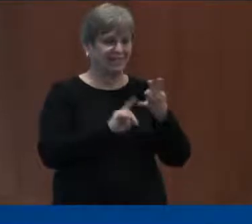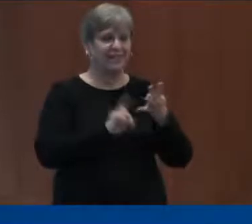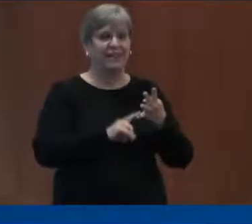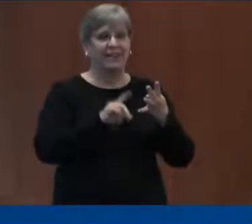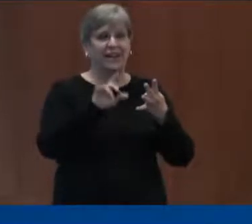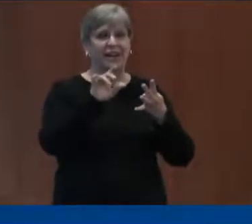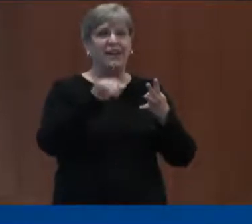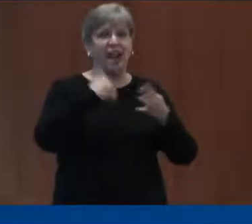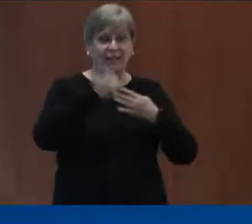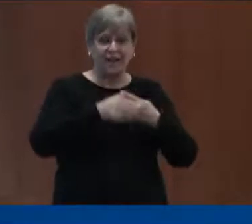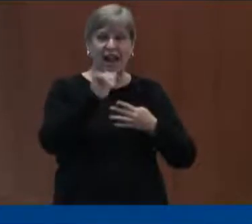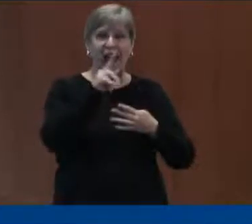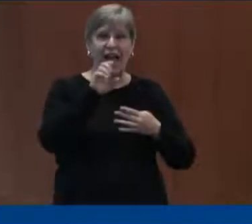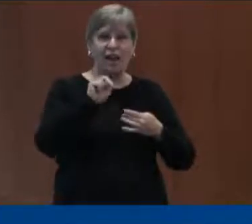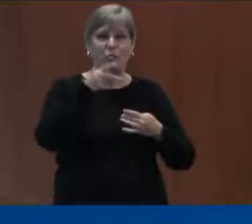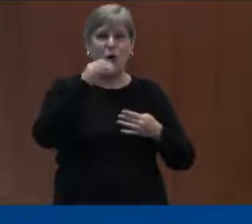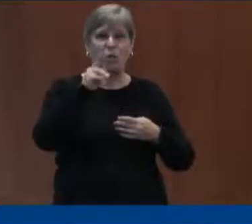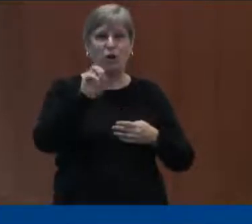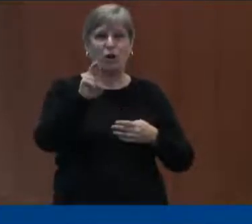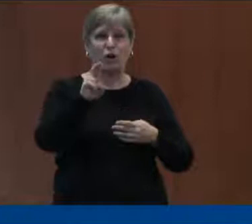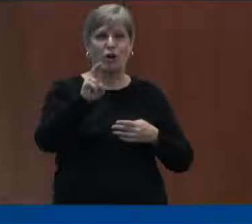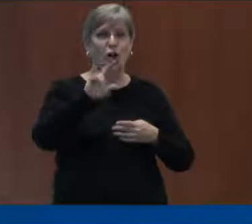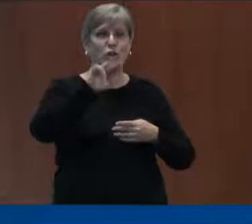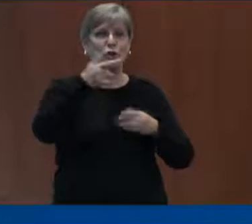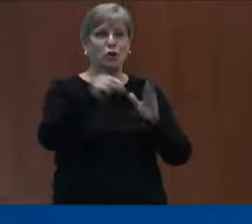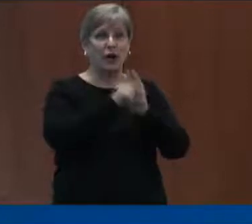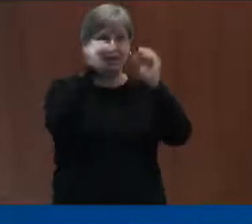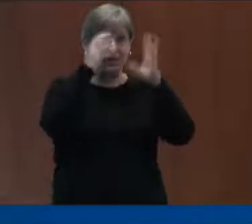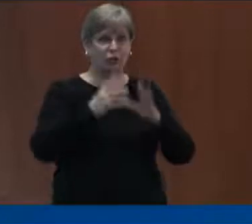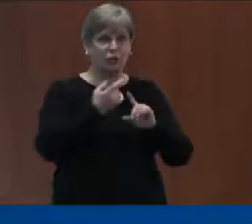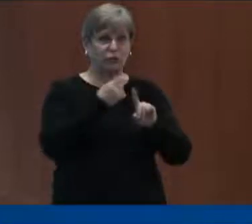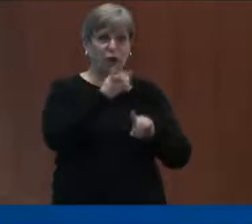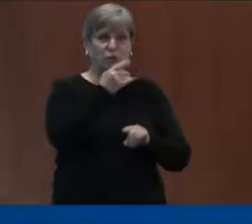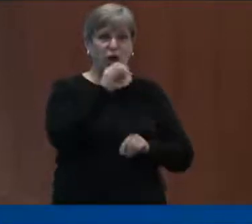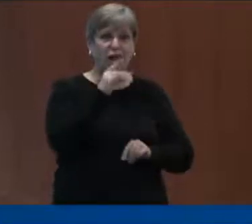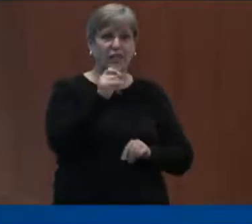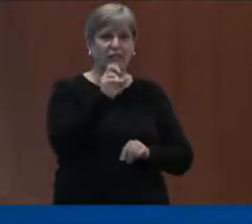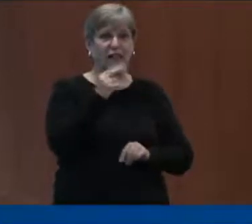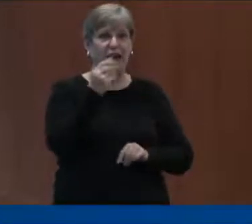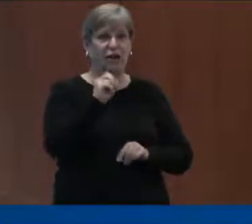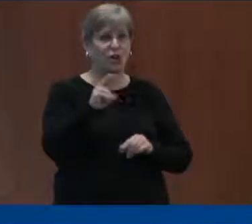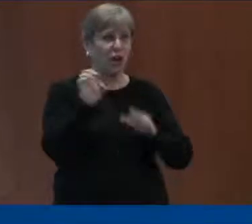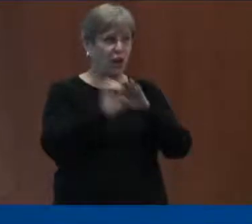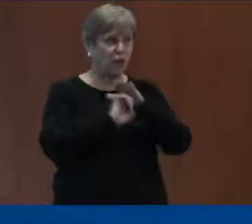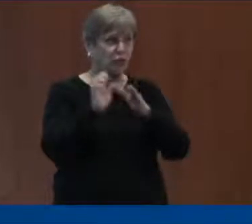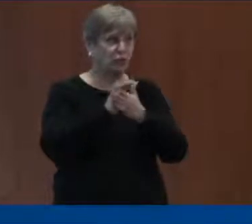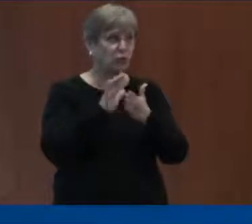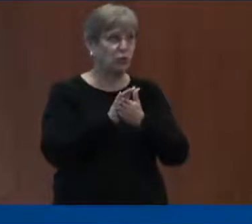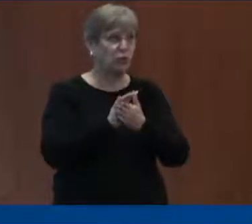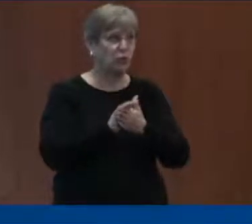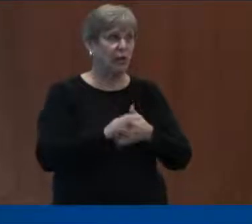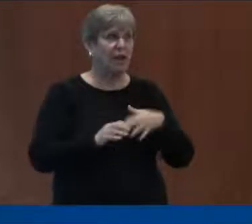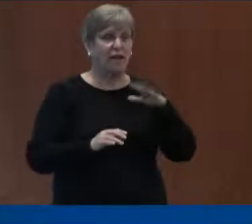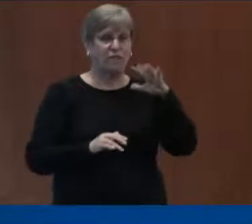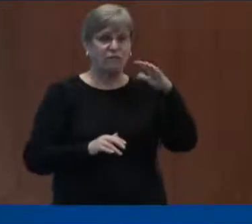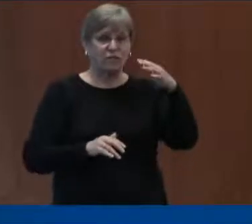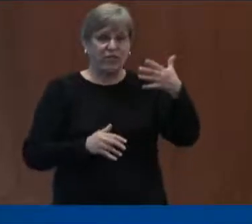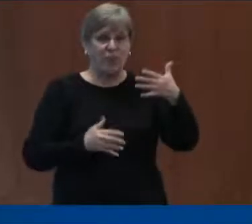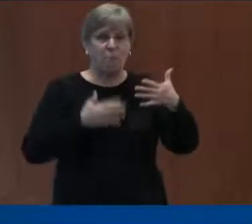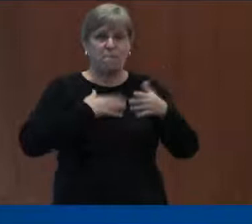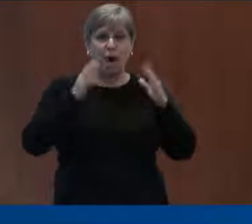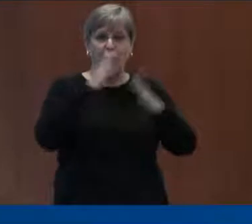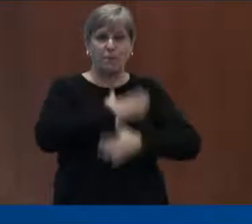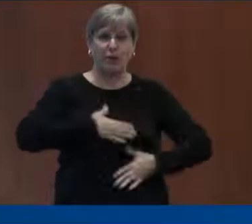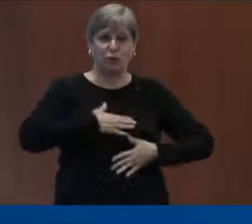Our next is Ann Palmer. She's a third grade teacher from Jonathan Hager Elementary. And it is my